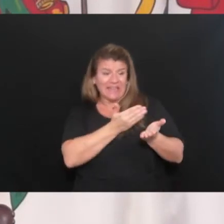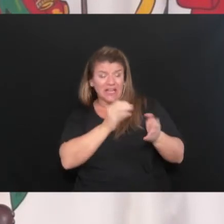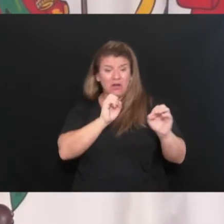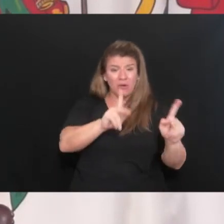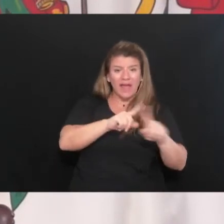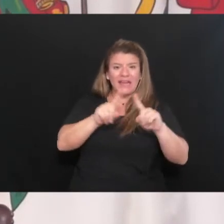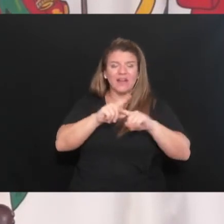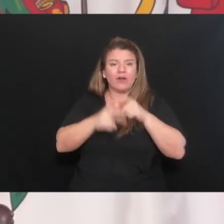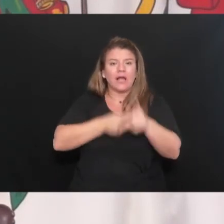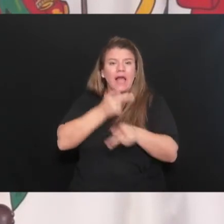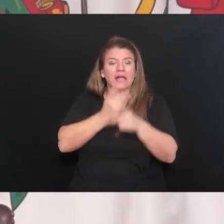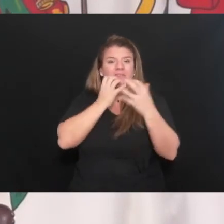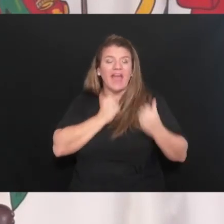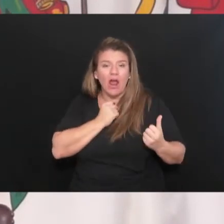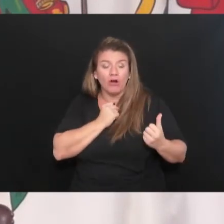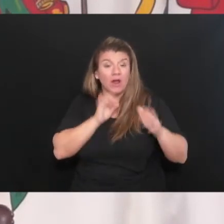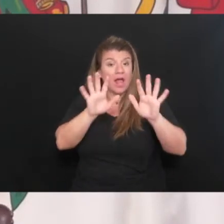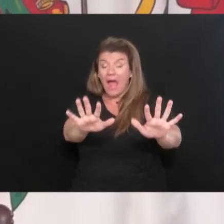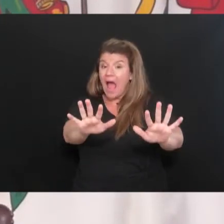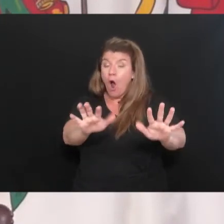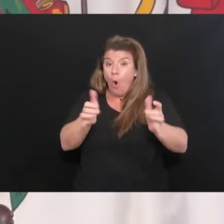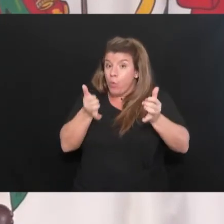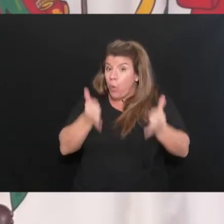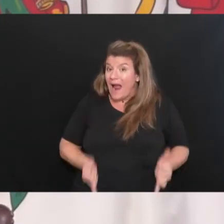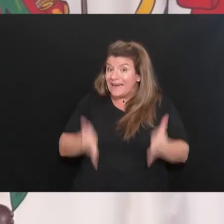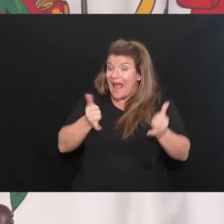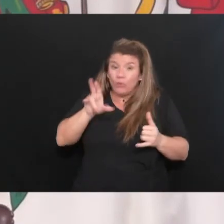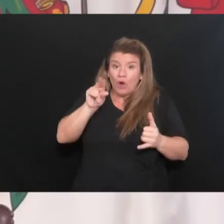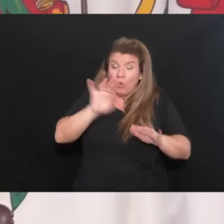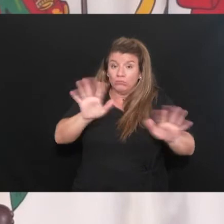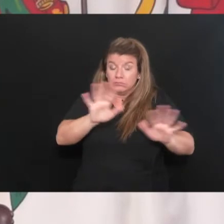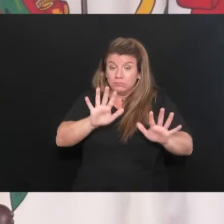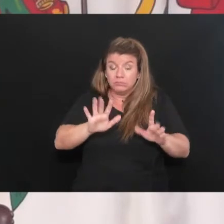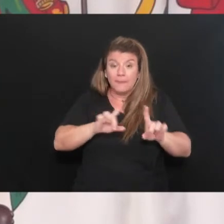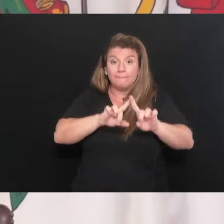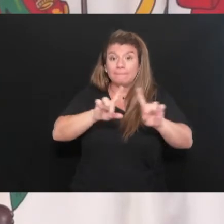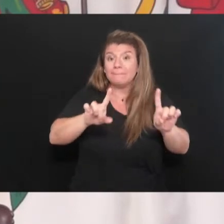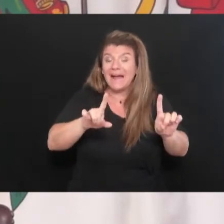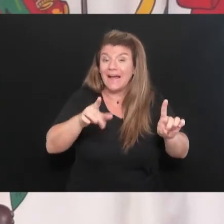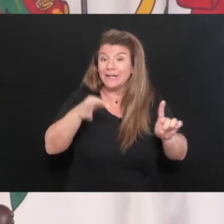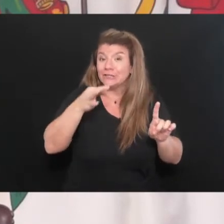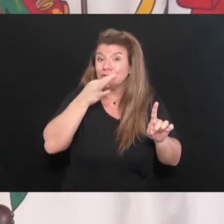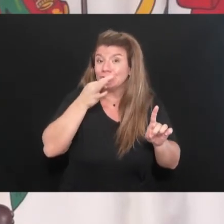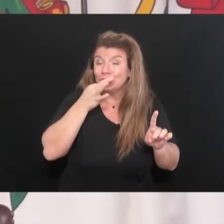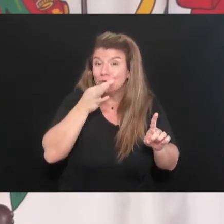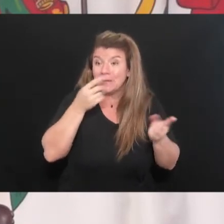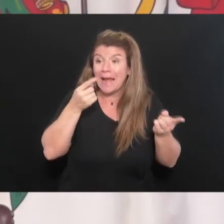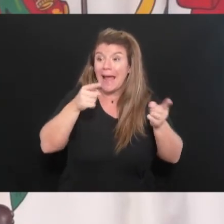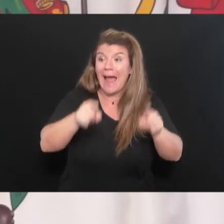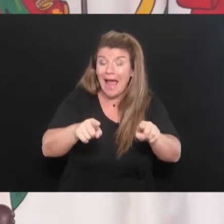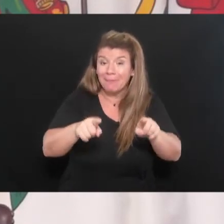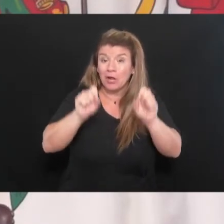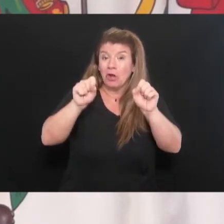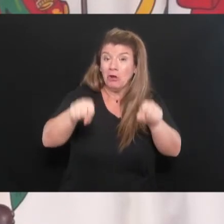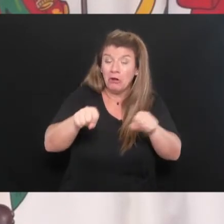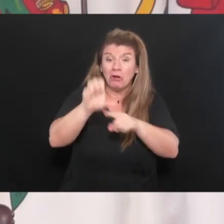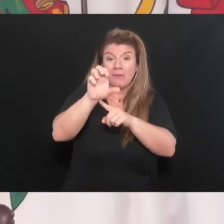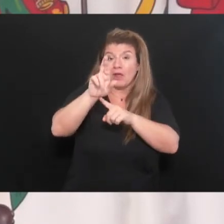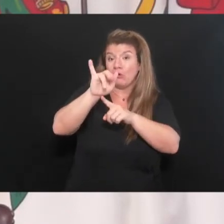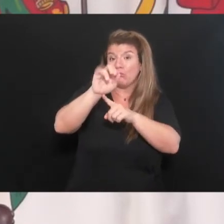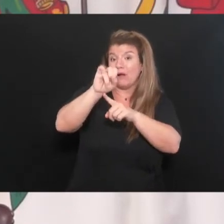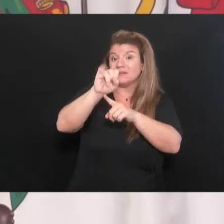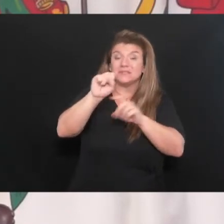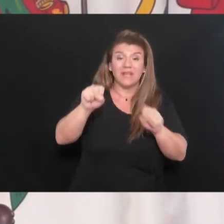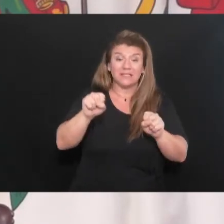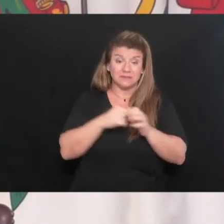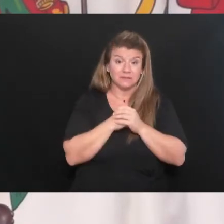all realize that we are now at a point in time where we are reaching a crisis, or we're at a crisis.